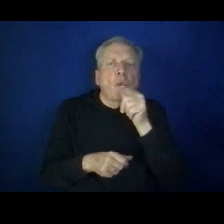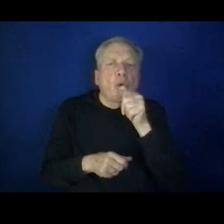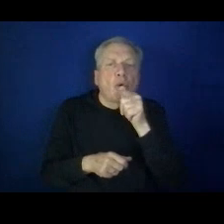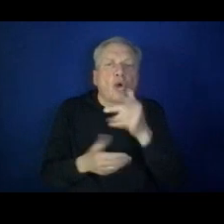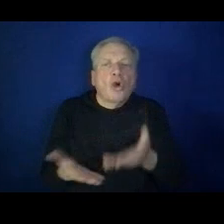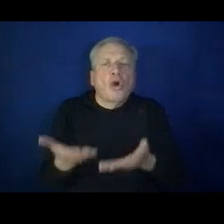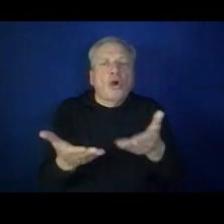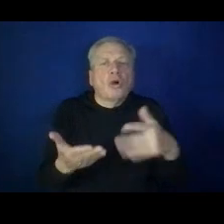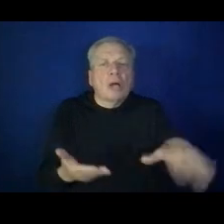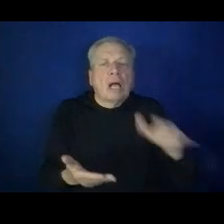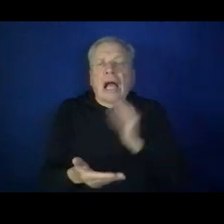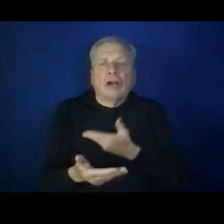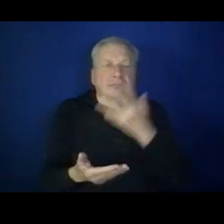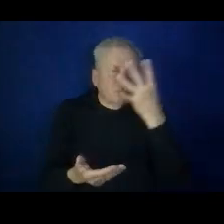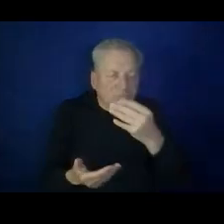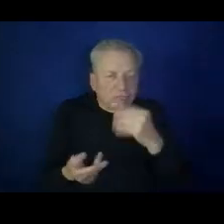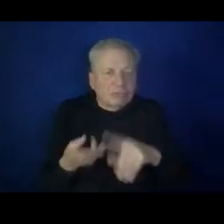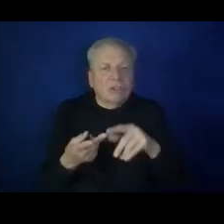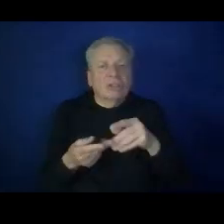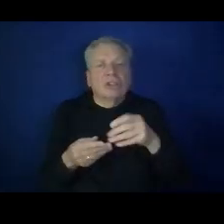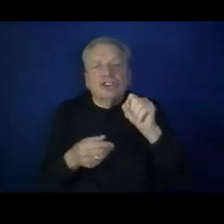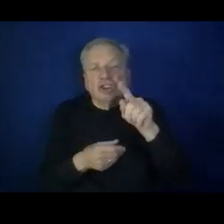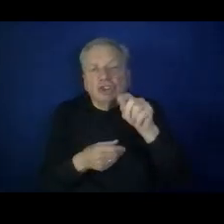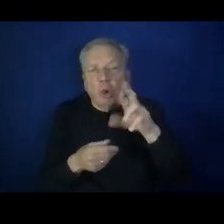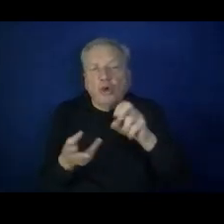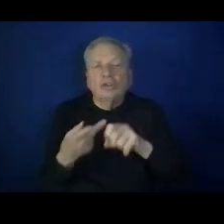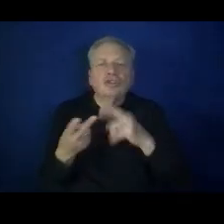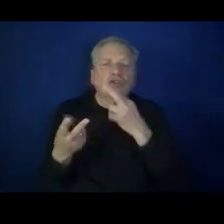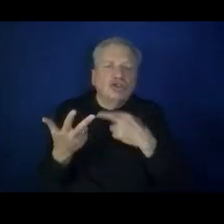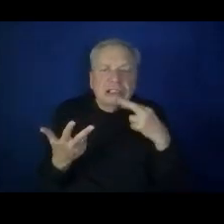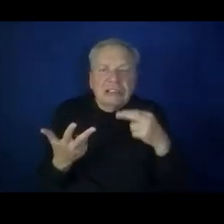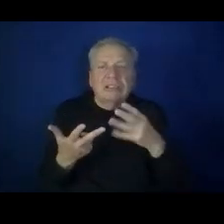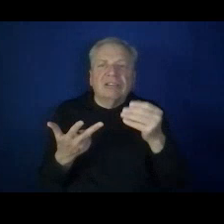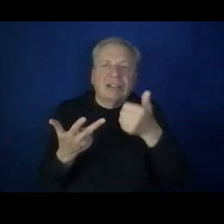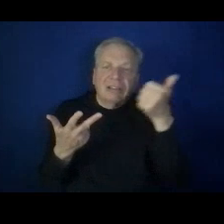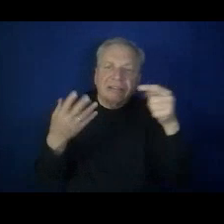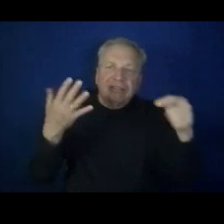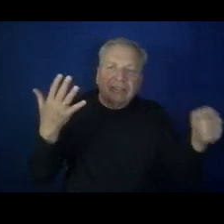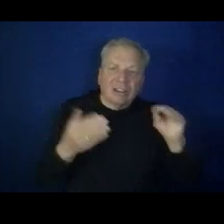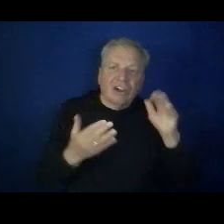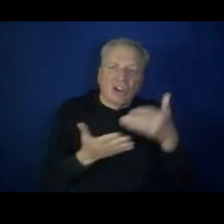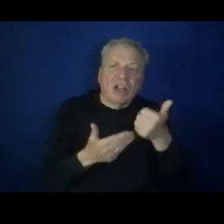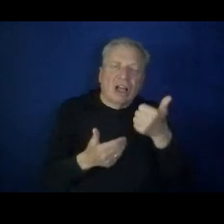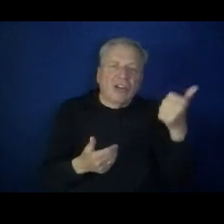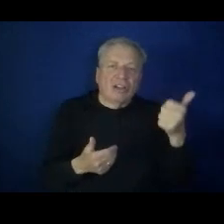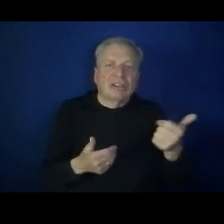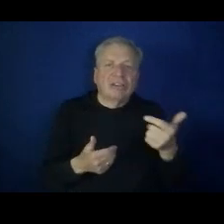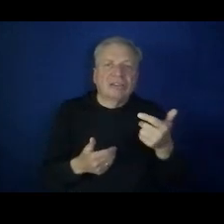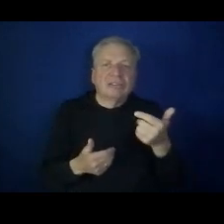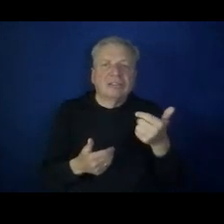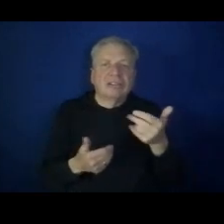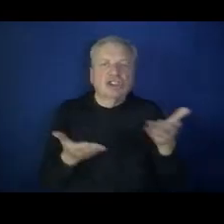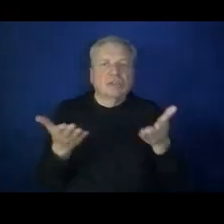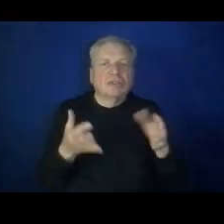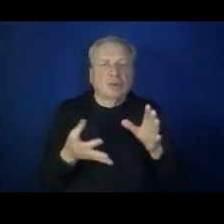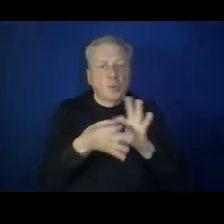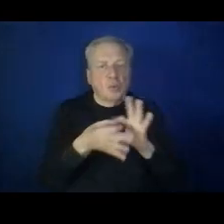our lodging, retail stores, restaurants, stock and over snow tours and some other services within the